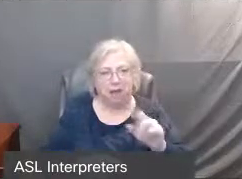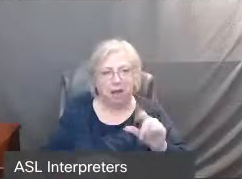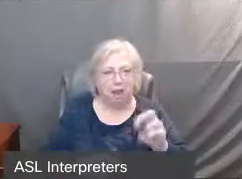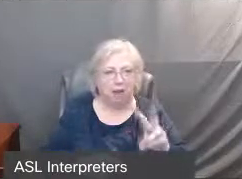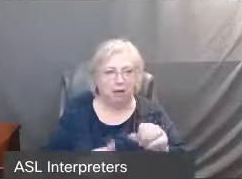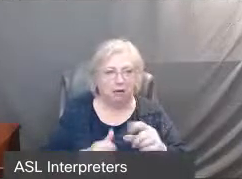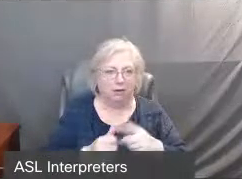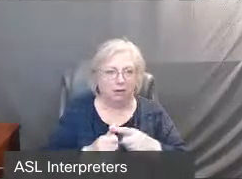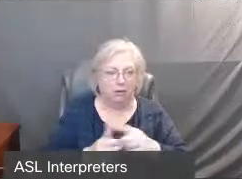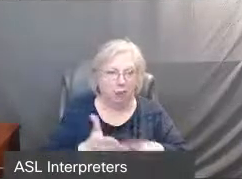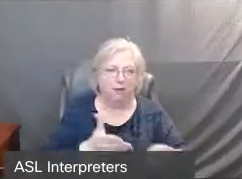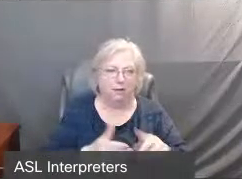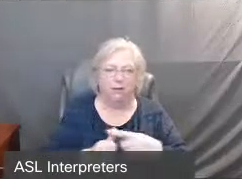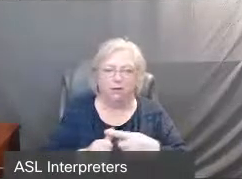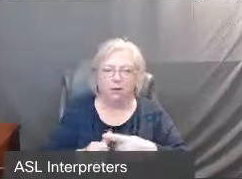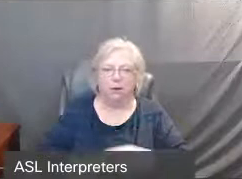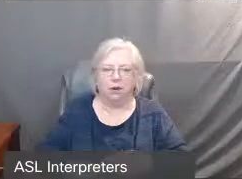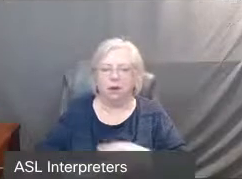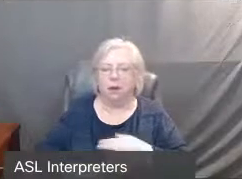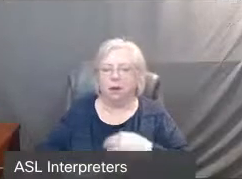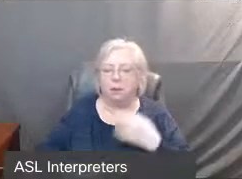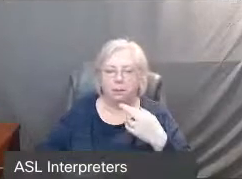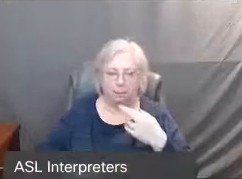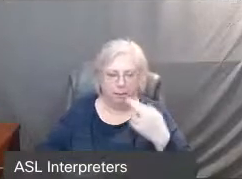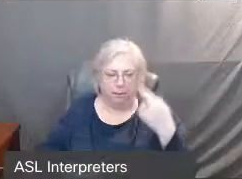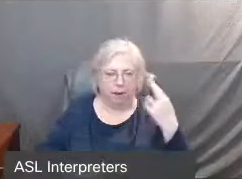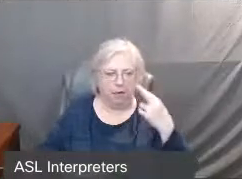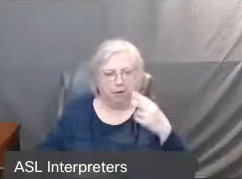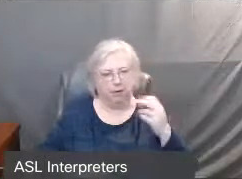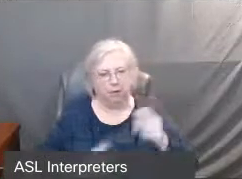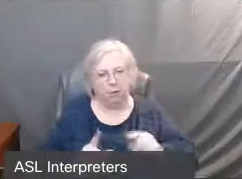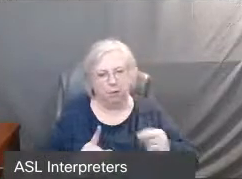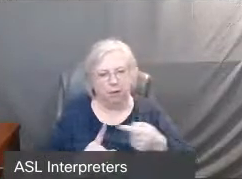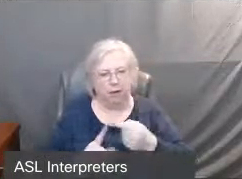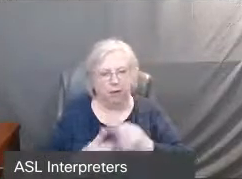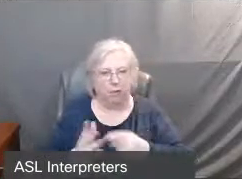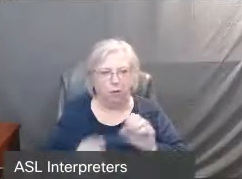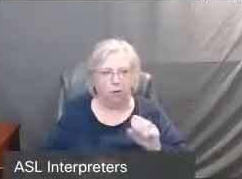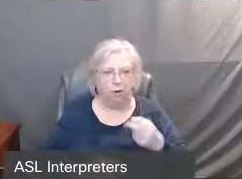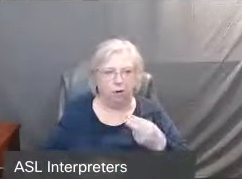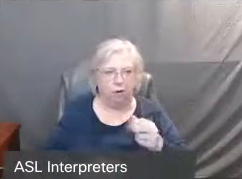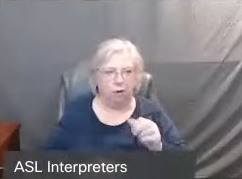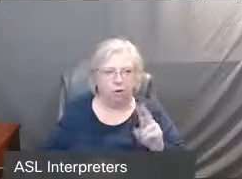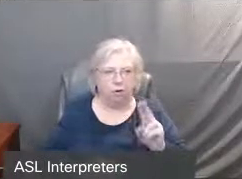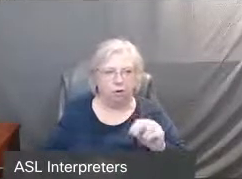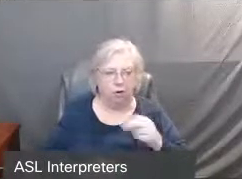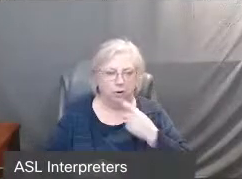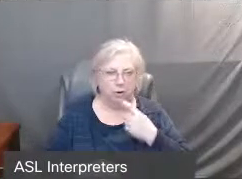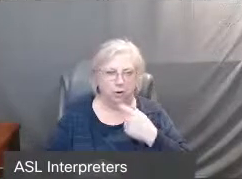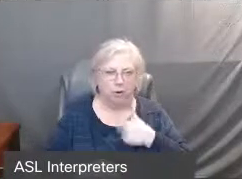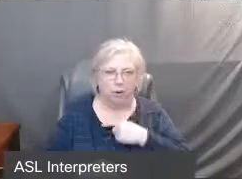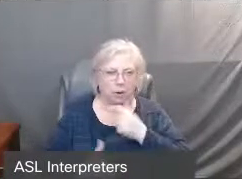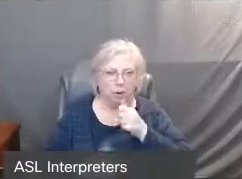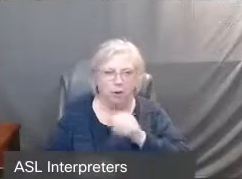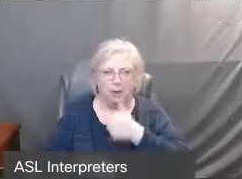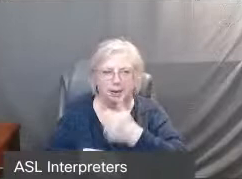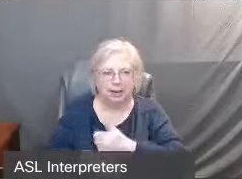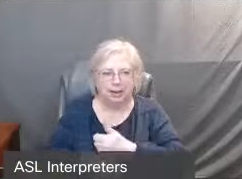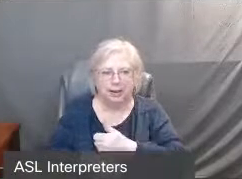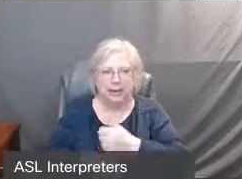And my reason for asking that is to go back to what Sean spoke of. We don't want to set a precedent